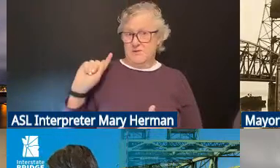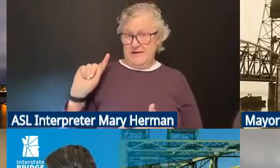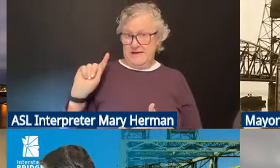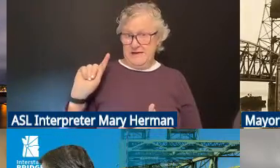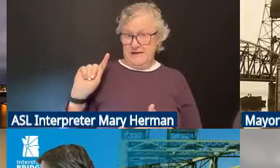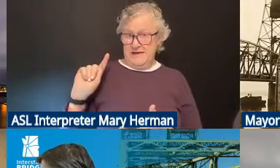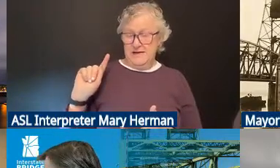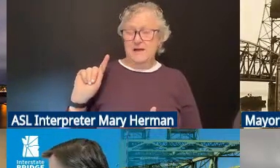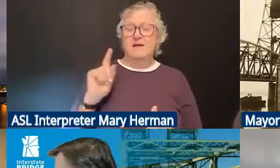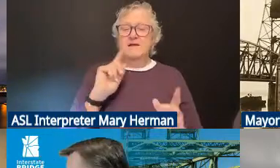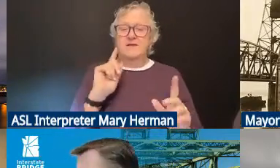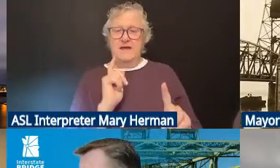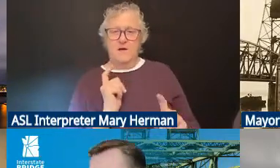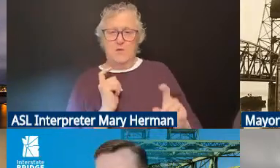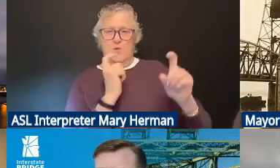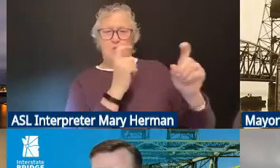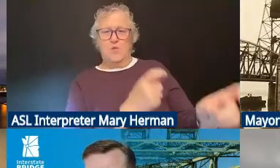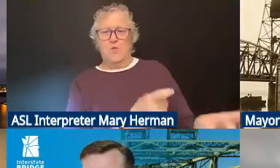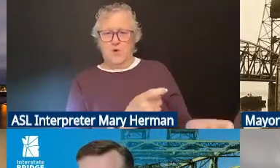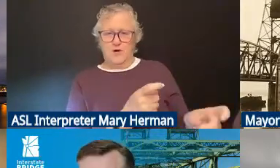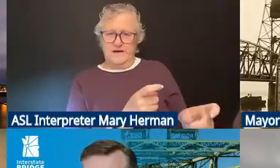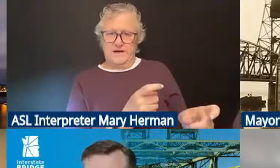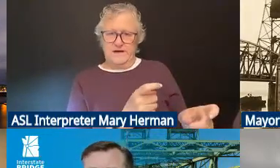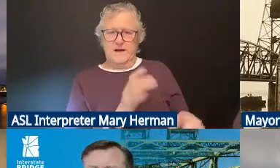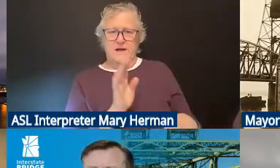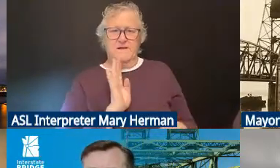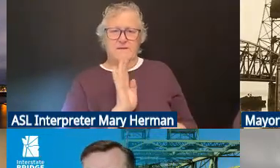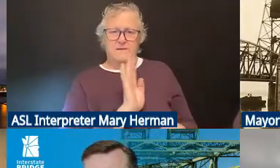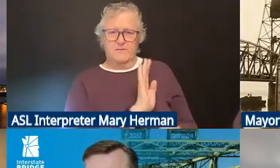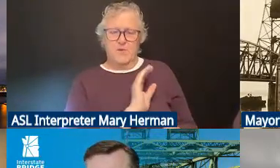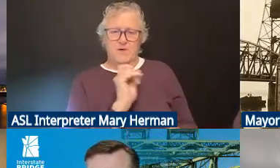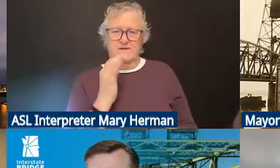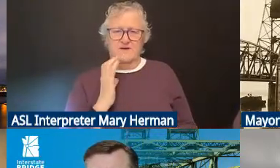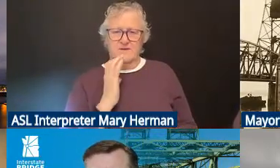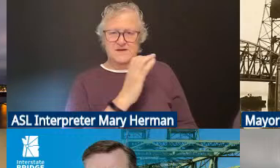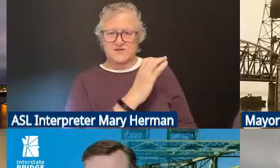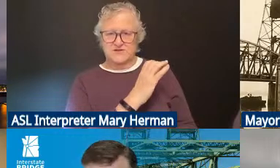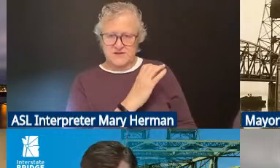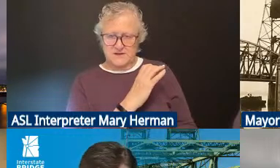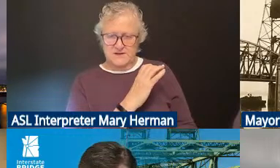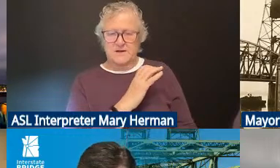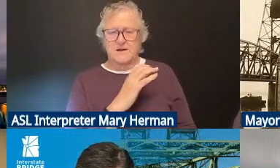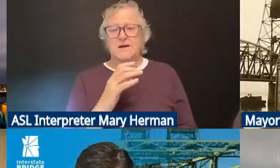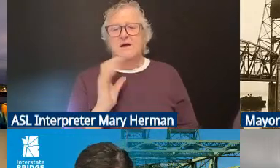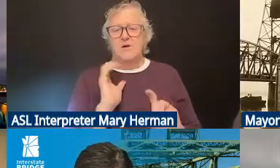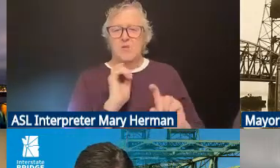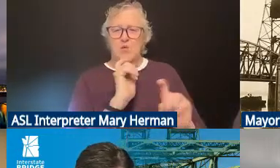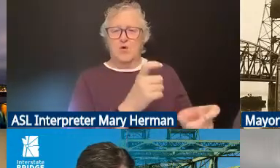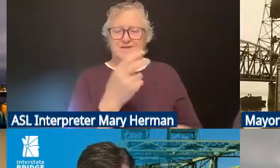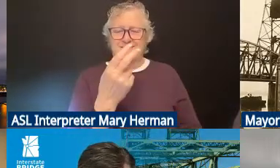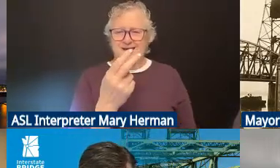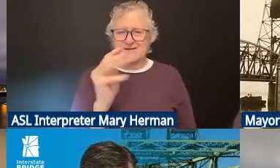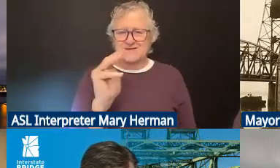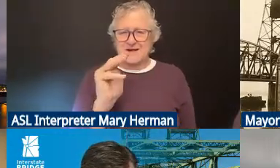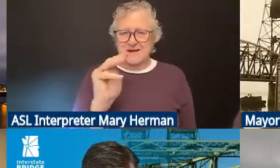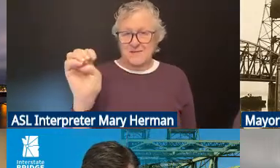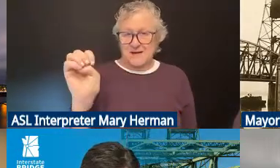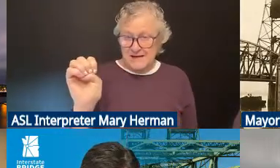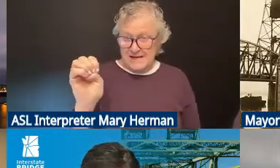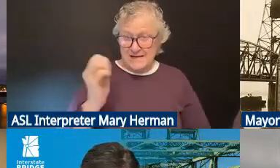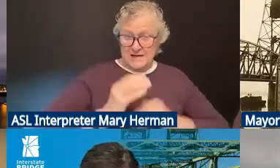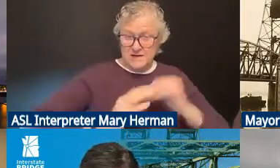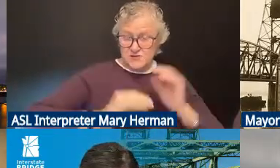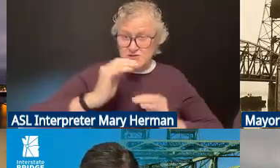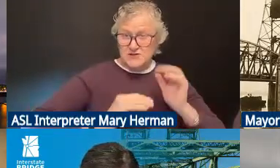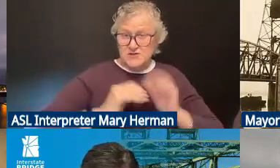a public works contract to replace our Terminal 1 dock at the waterfront. This follows a recently completed installation of new concrete